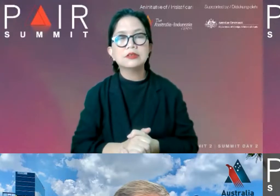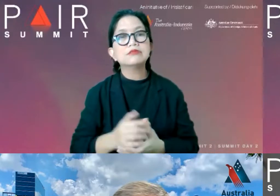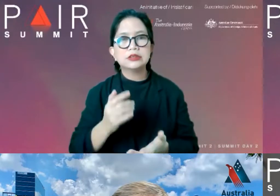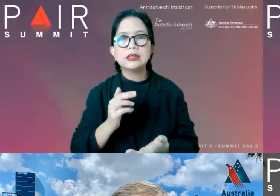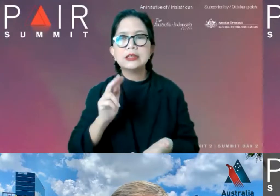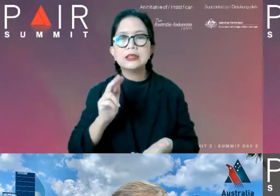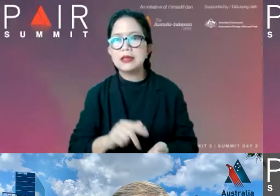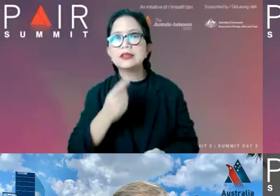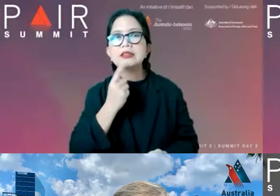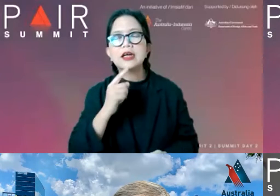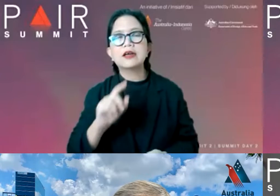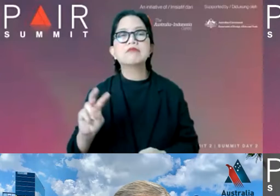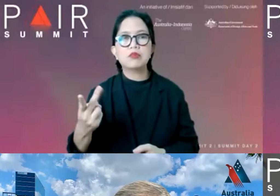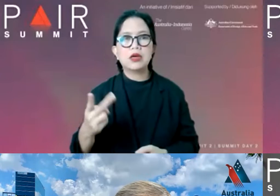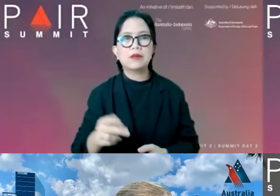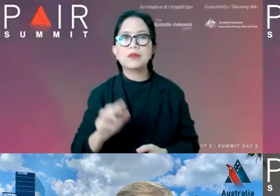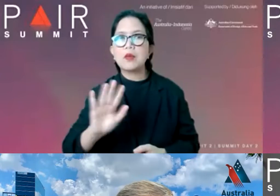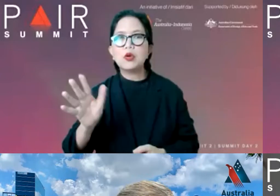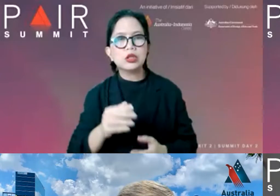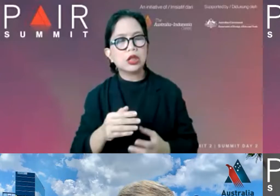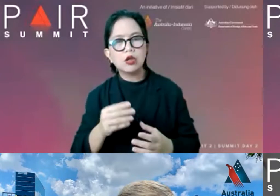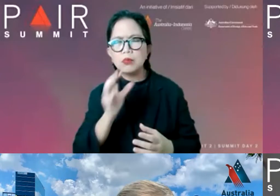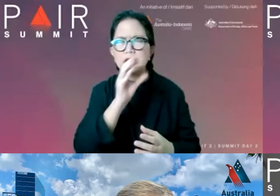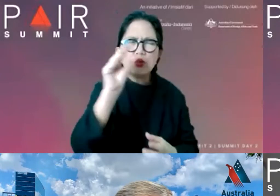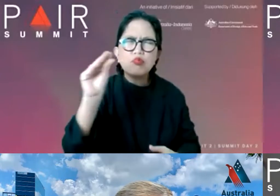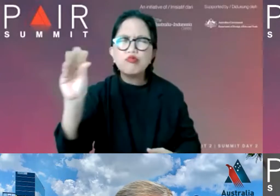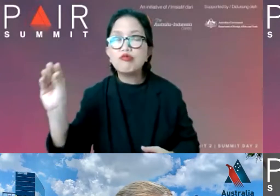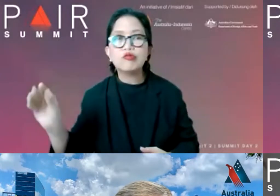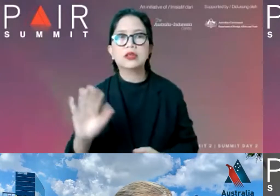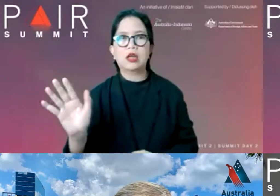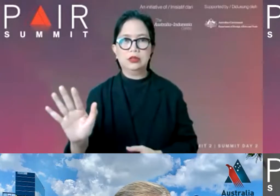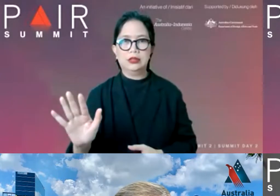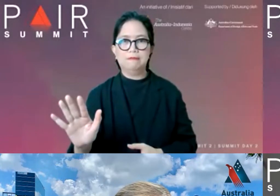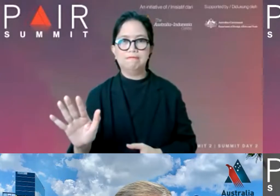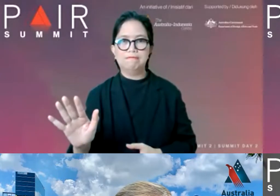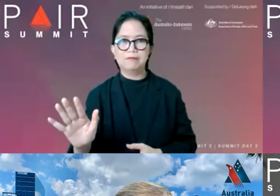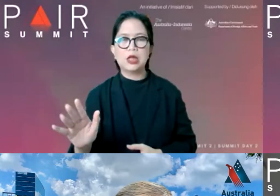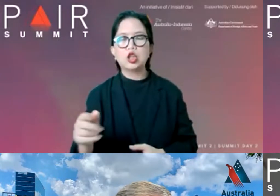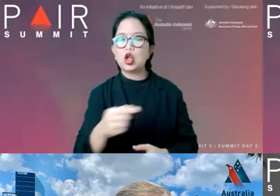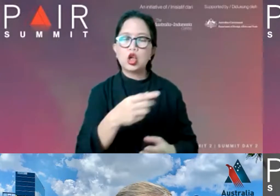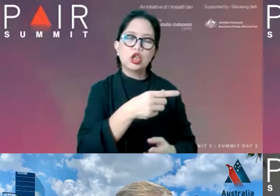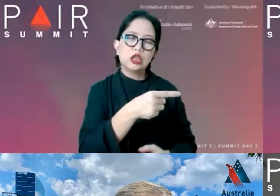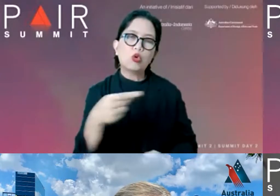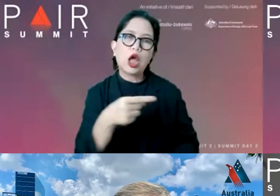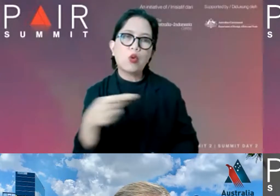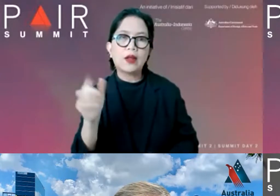implausible. These things can be developed, and but importantly, bring the key stakeholders on the journey.